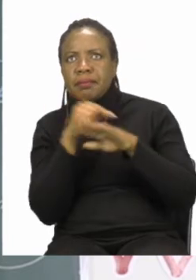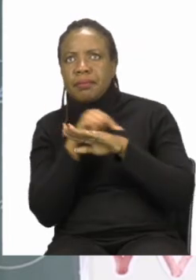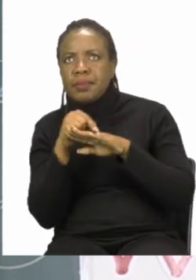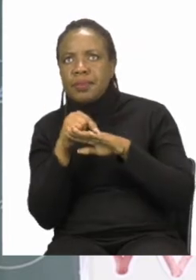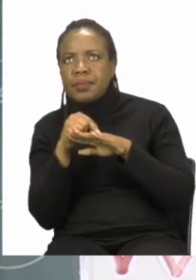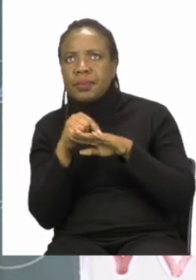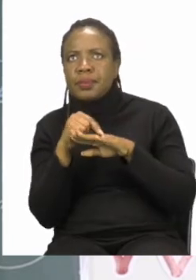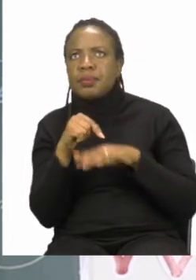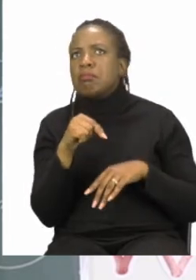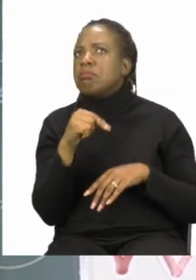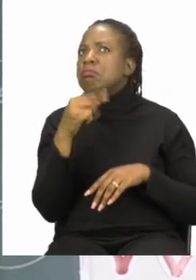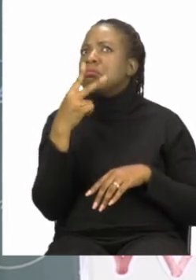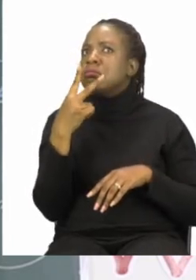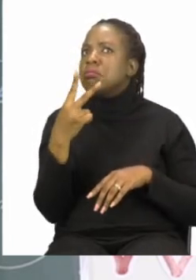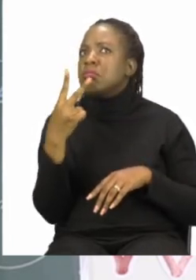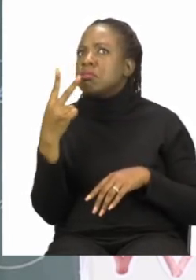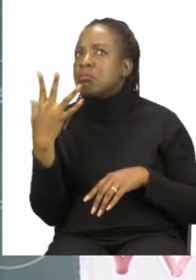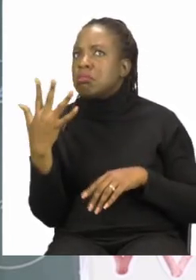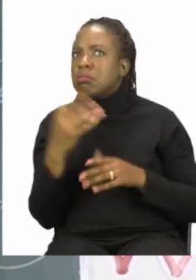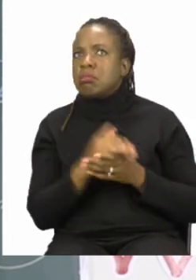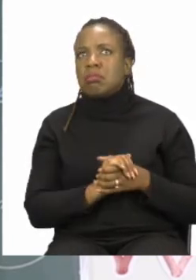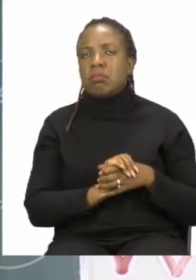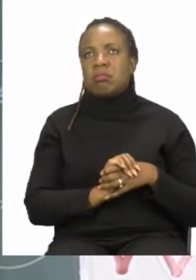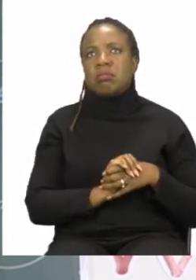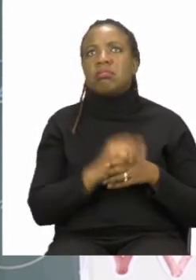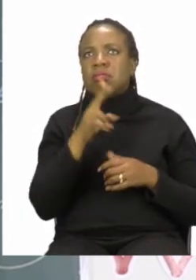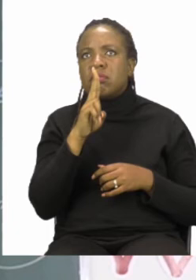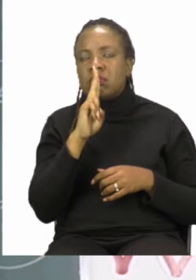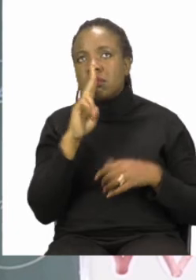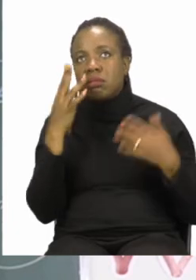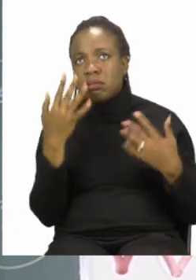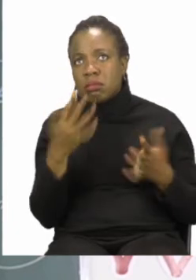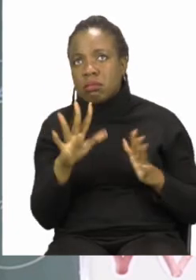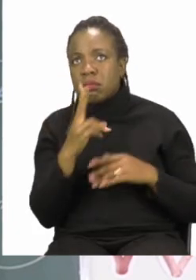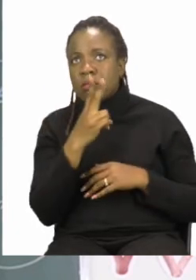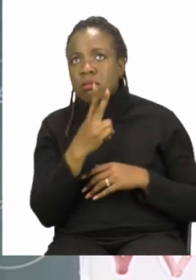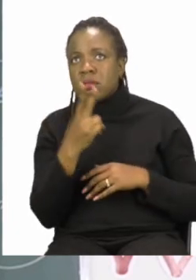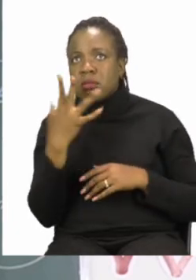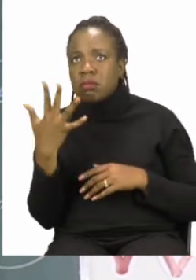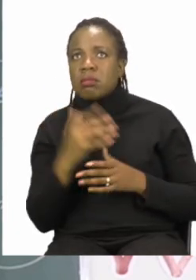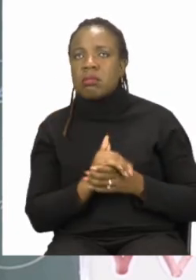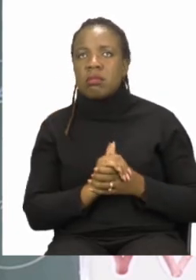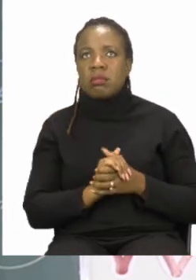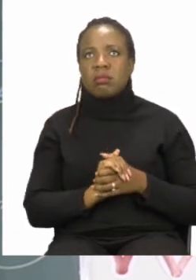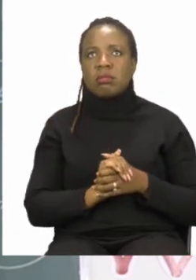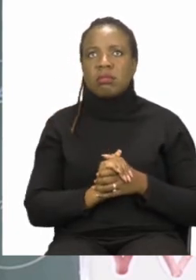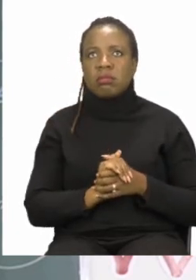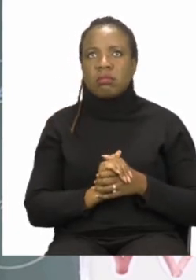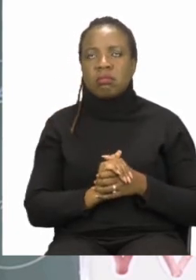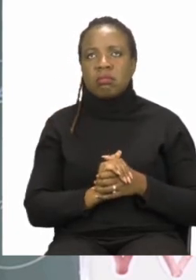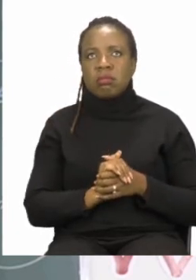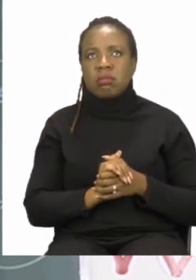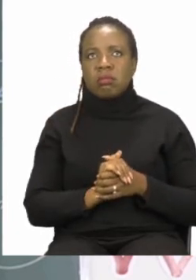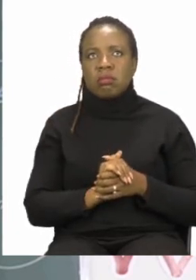25. So that means that we have already been given our answer, which is 25. But that's not the missing number we're